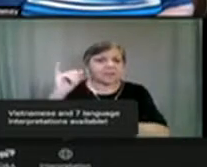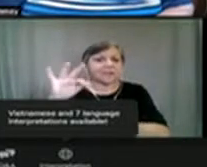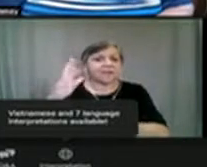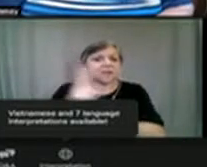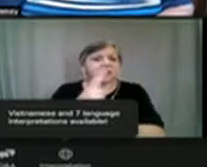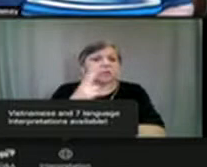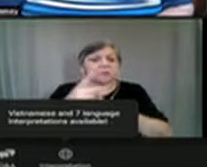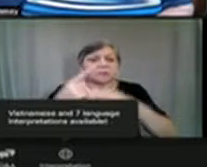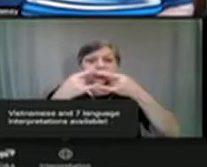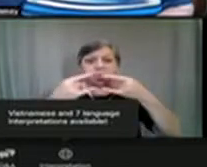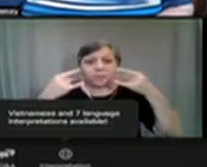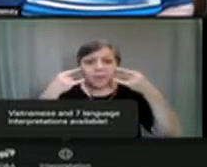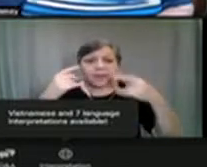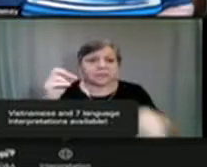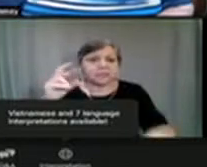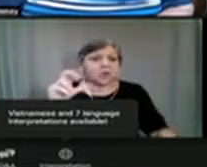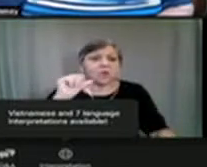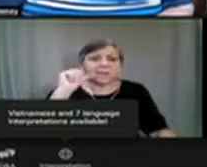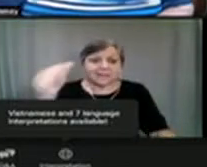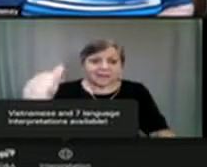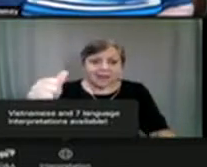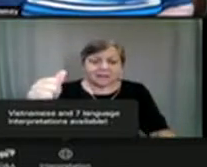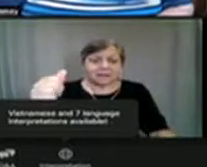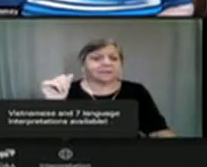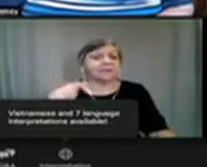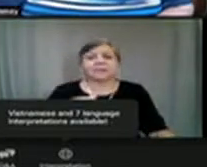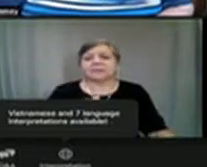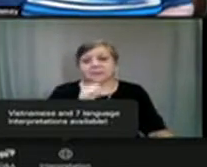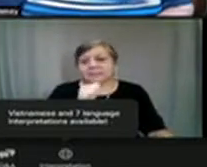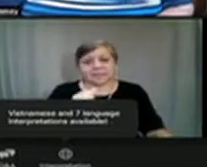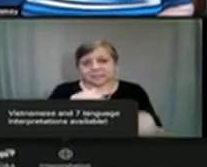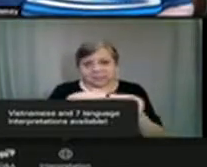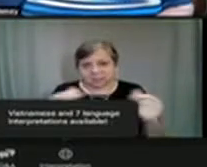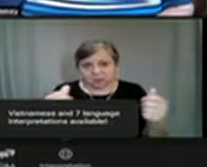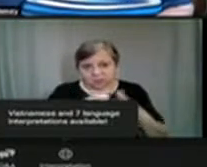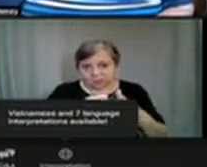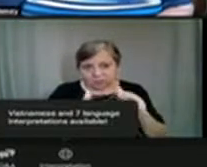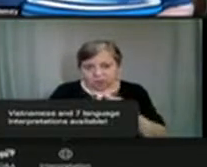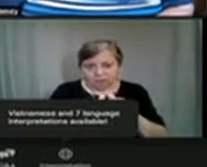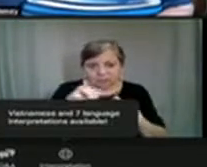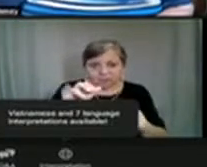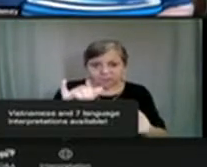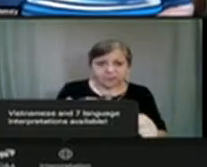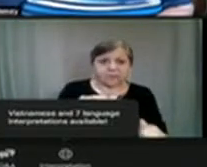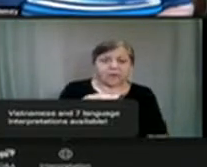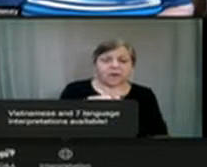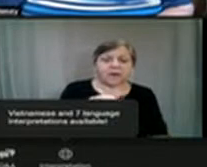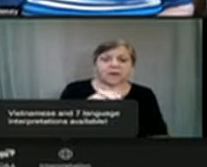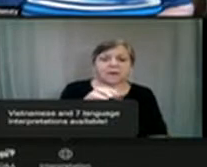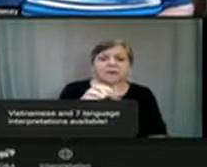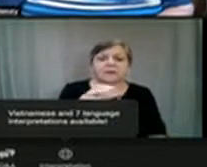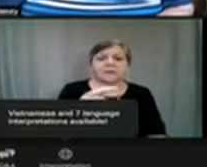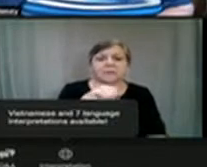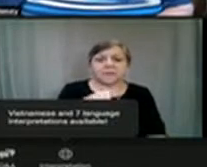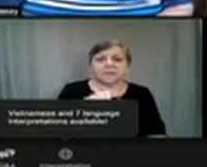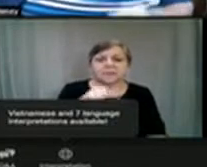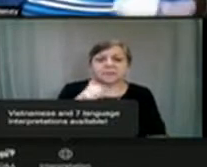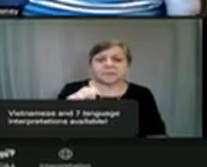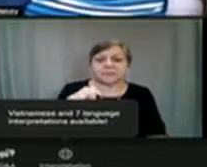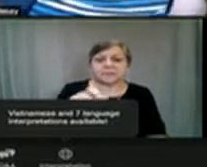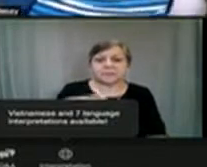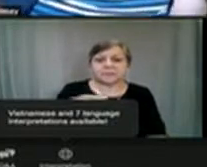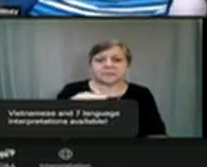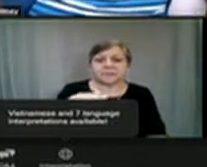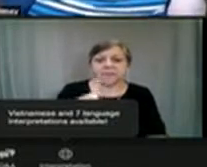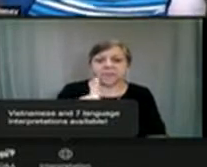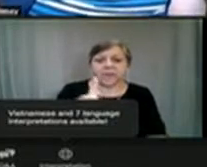solve the problem that Ms. Spadafore alluded to, but it could, in fact, alleviate some of